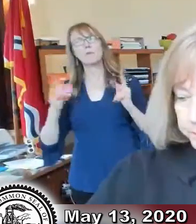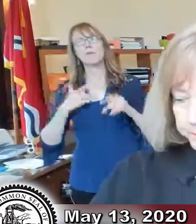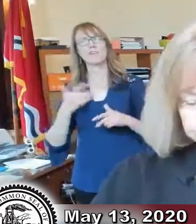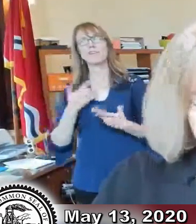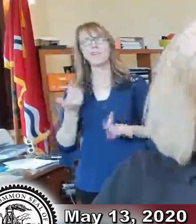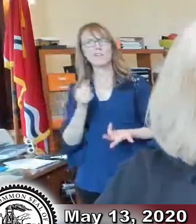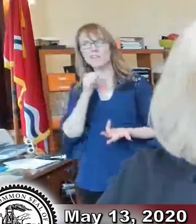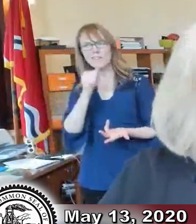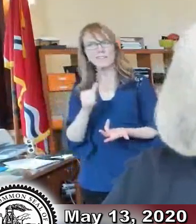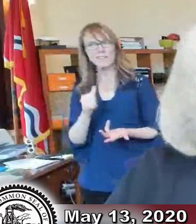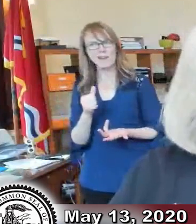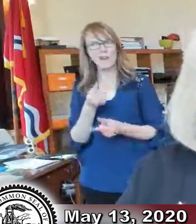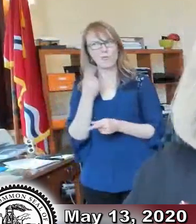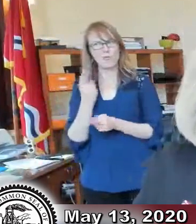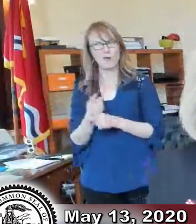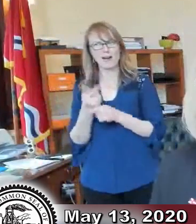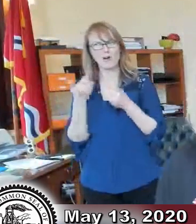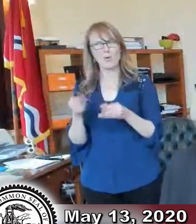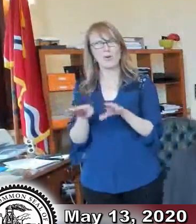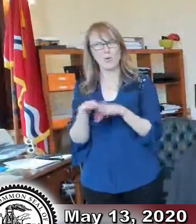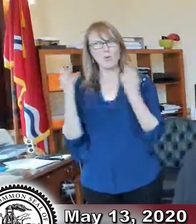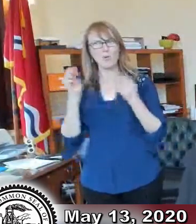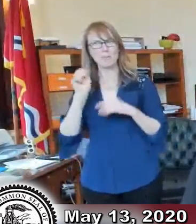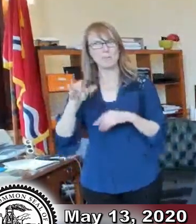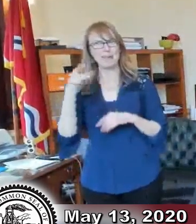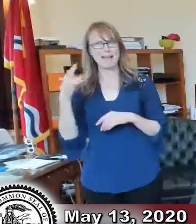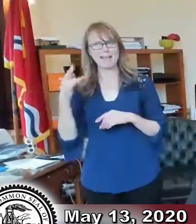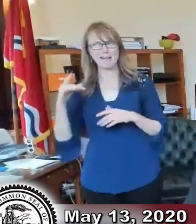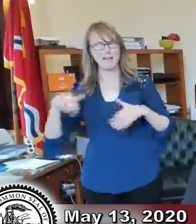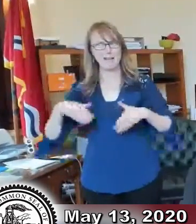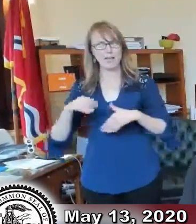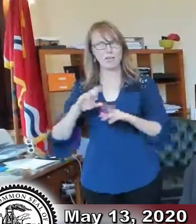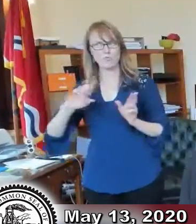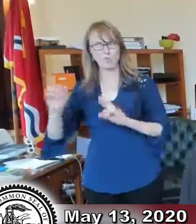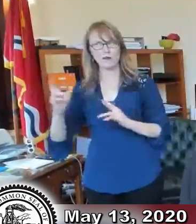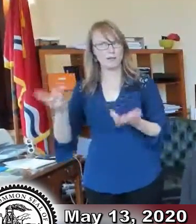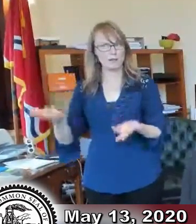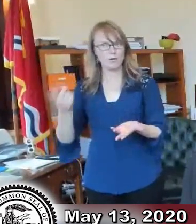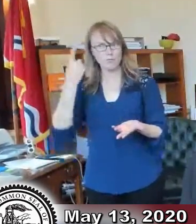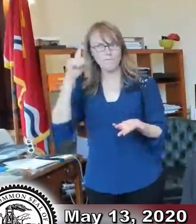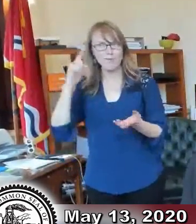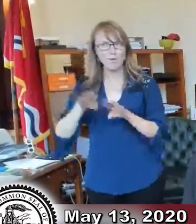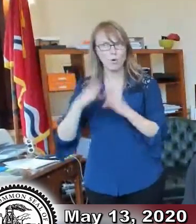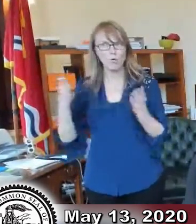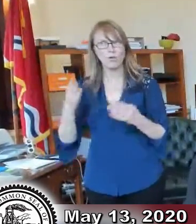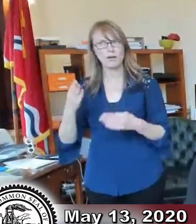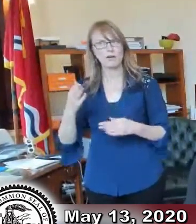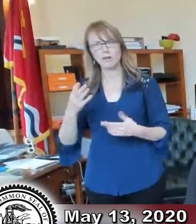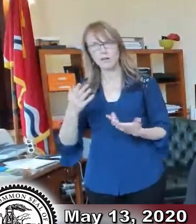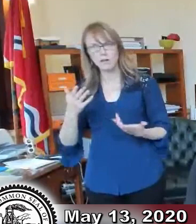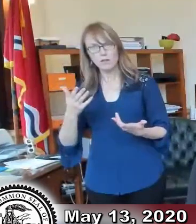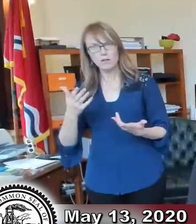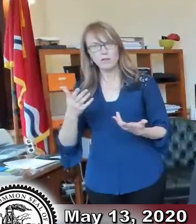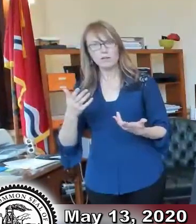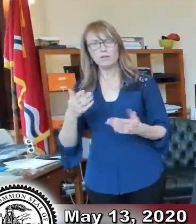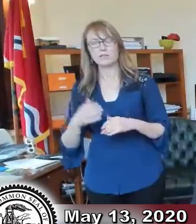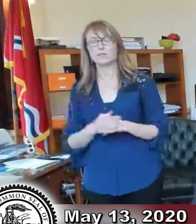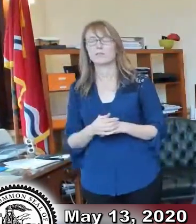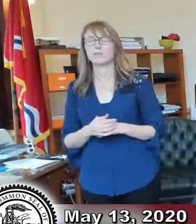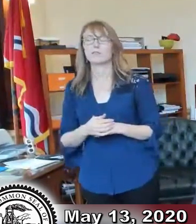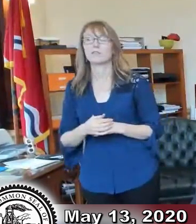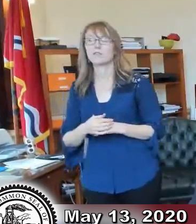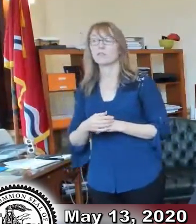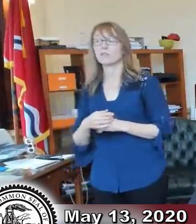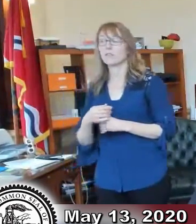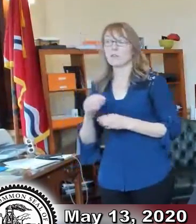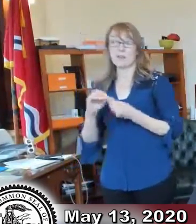Okay. folks who just think it's a bad idea and that we're not ready for May 18th. I think that's a really valid point of view, number one.